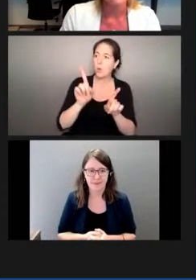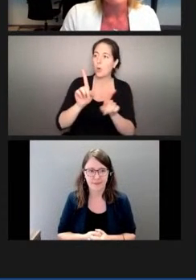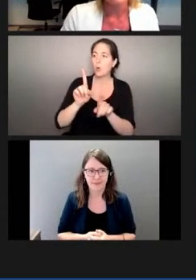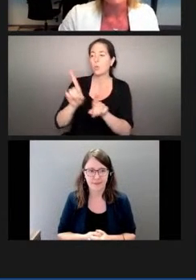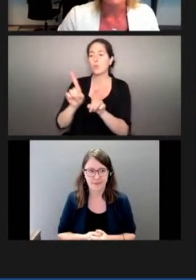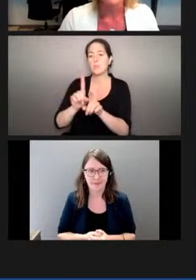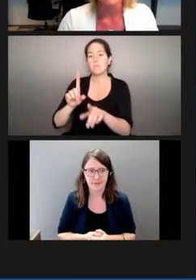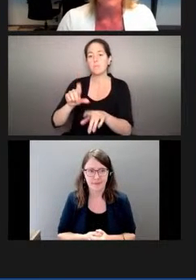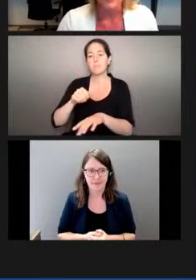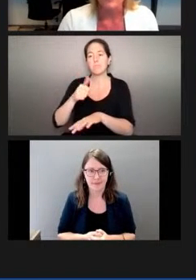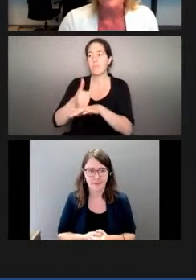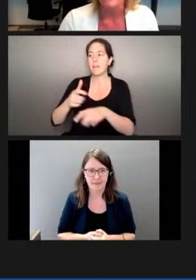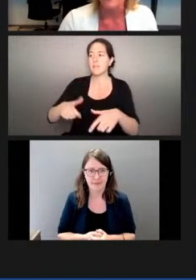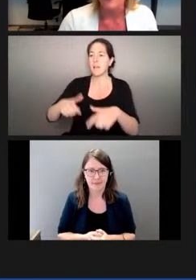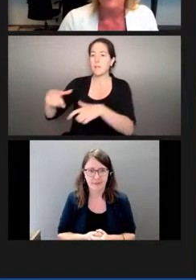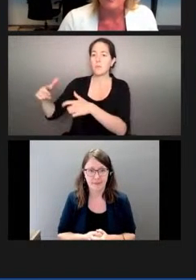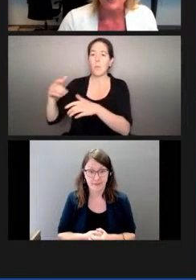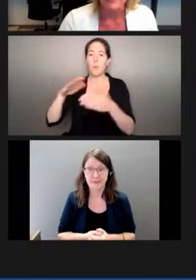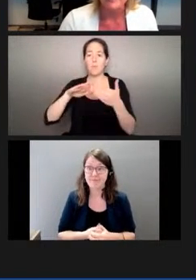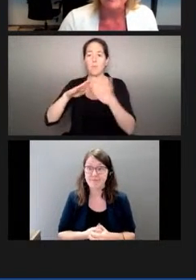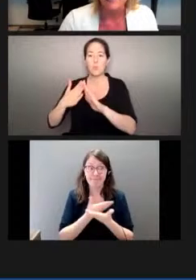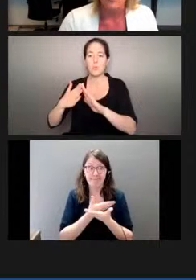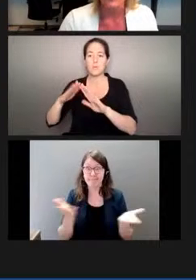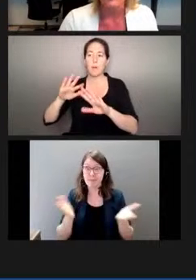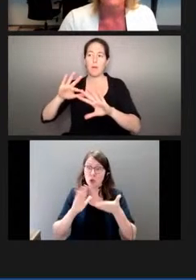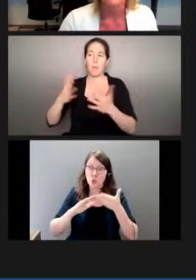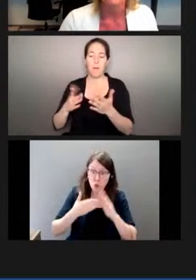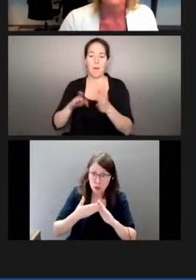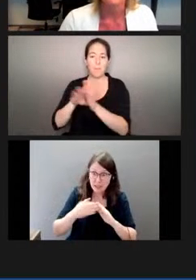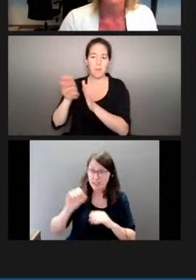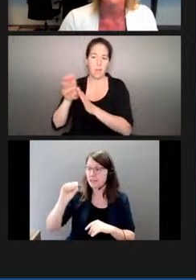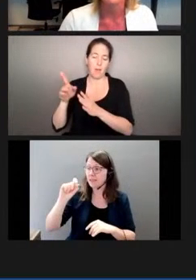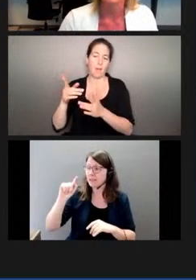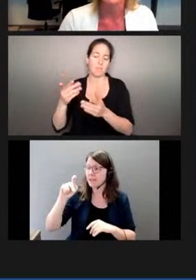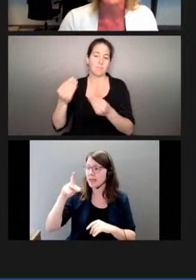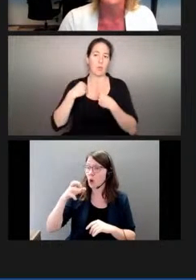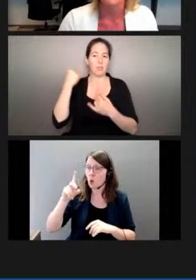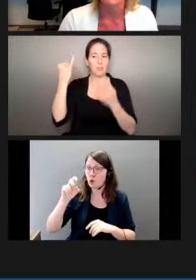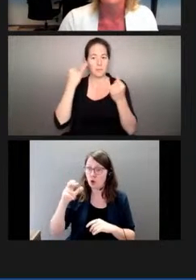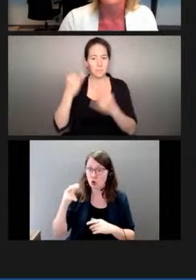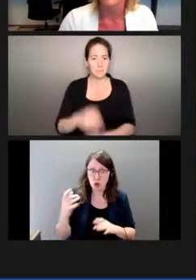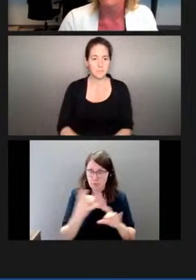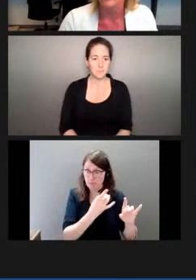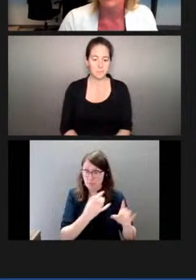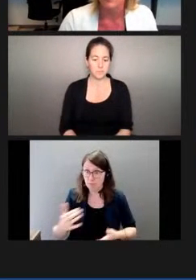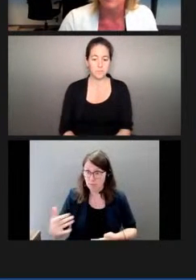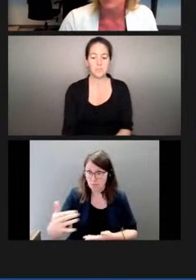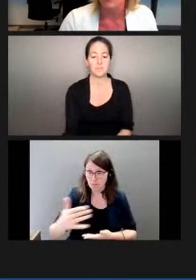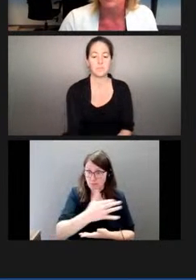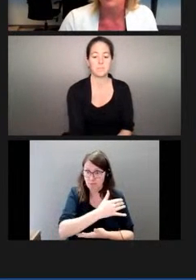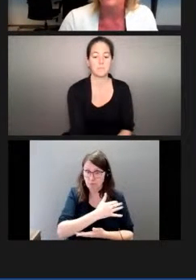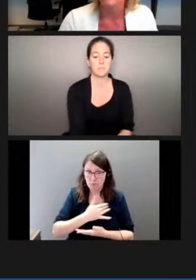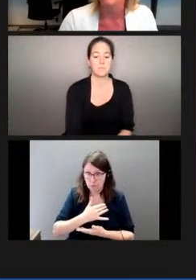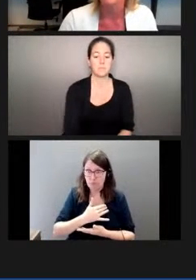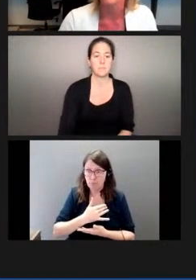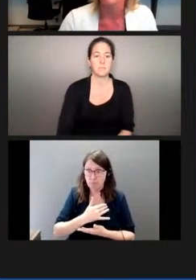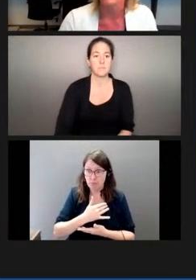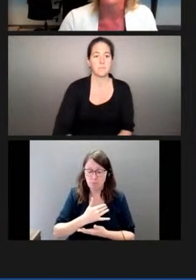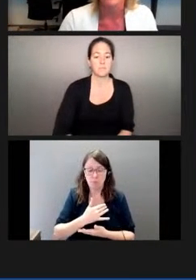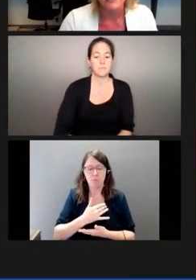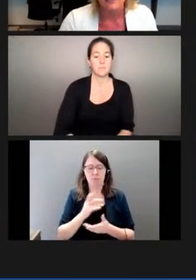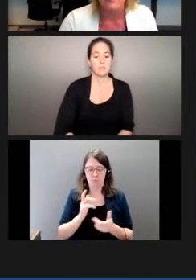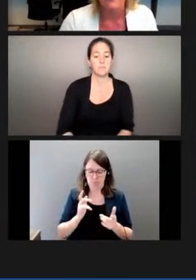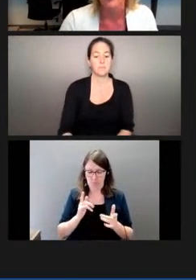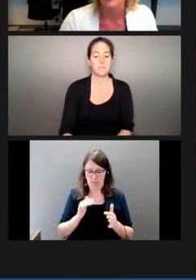So in addition to the input received from community and stakeholders, the proposed vision statement, the guiding principles, and the goals were designed to